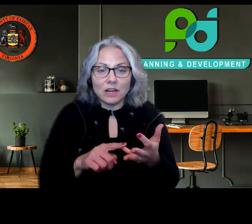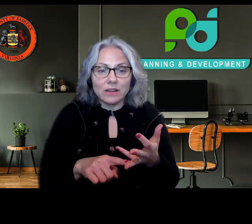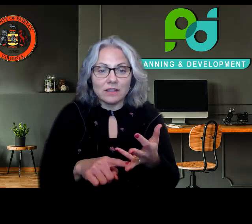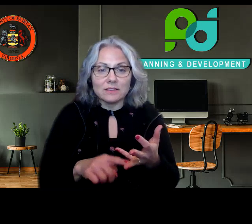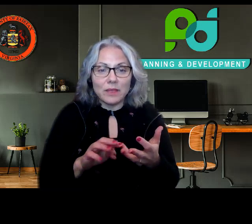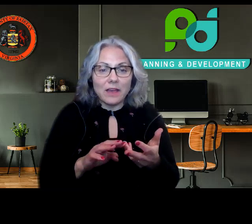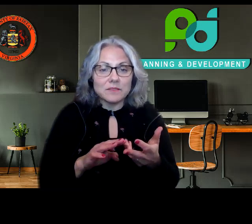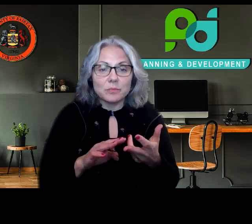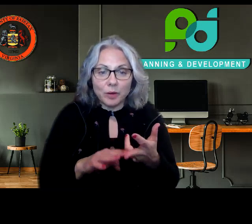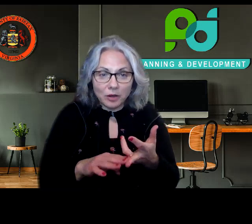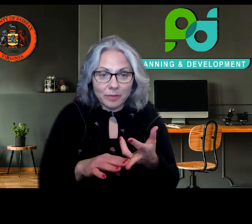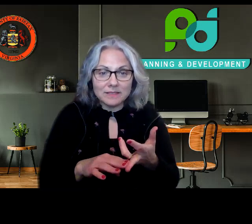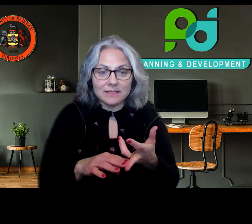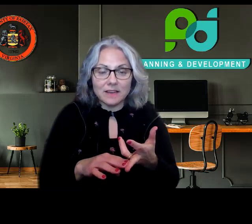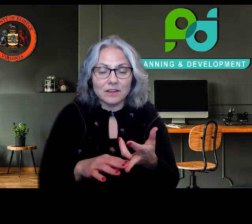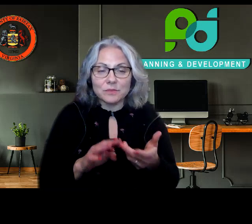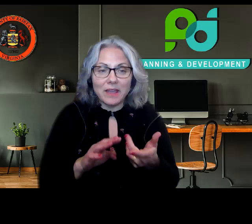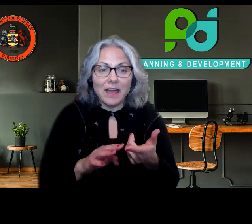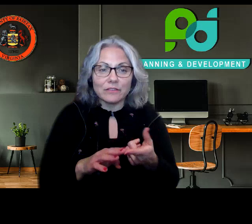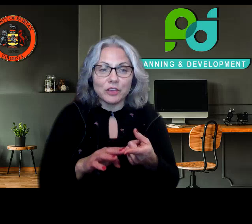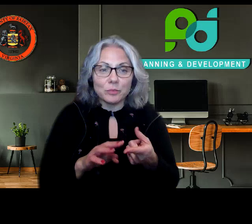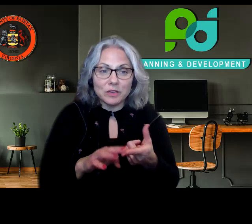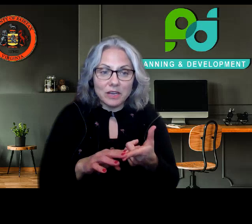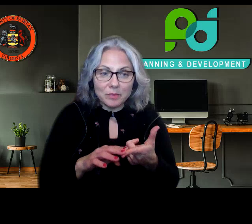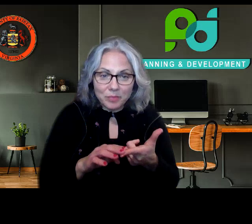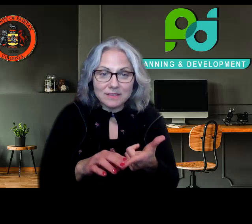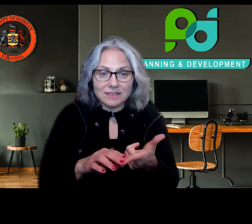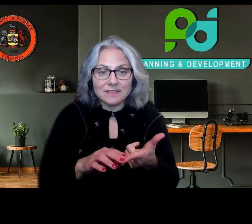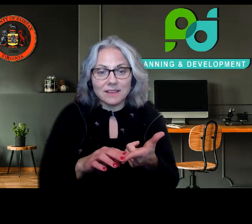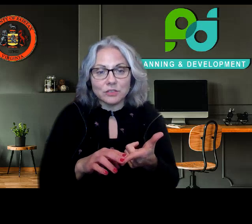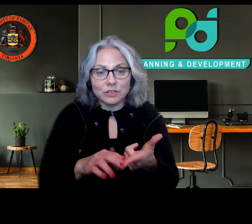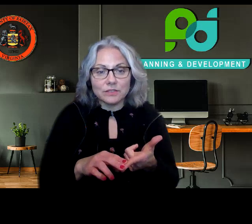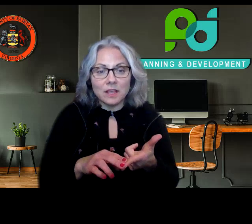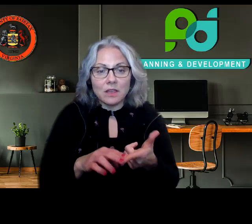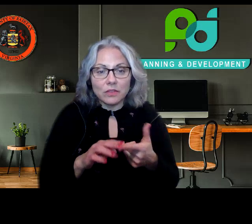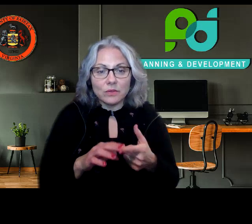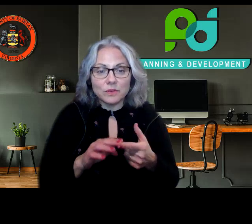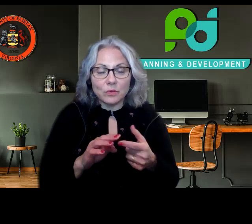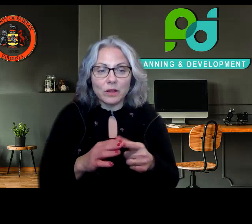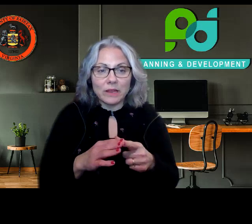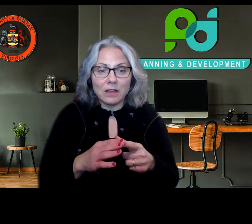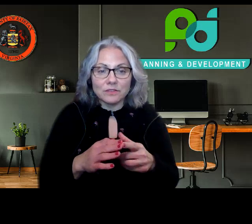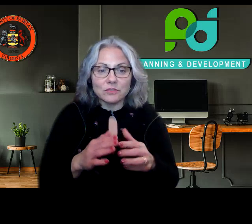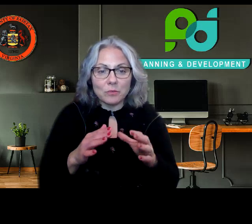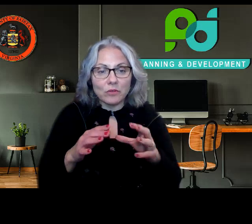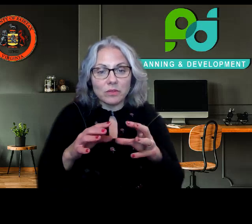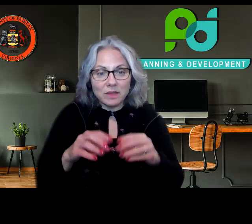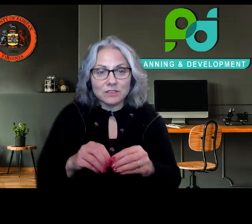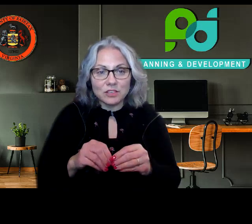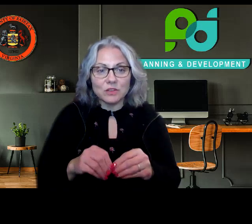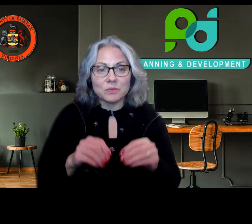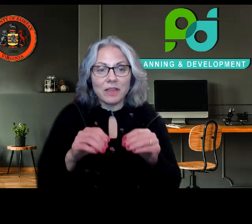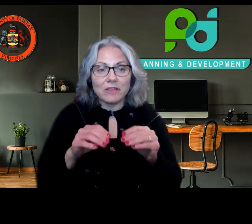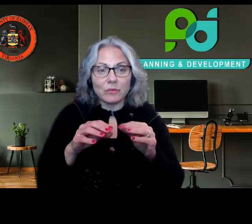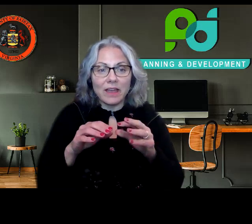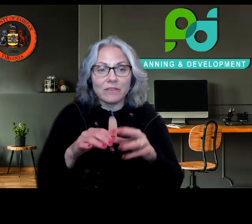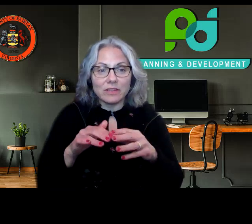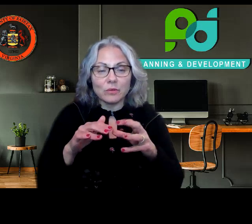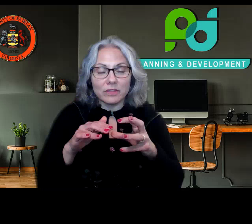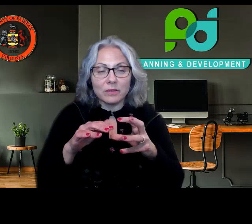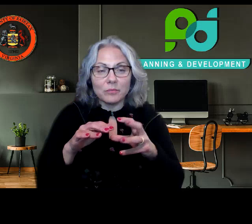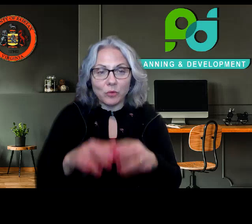station areas. We have suburban centers. We have community business centers. Those are where we concentrate more of the mixed use. And